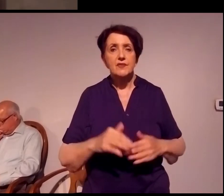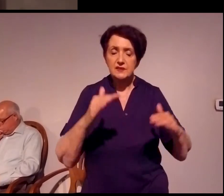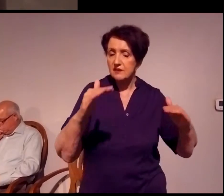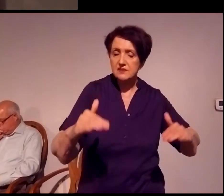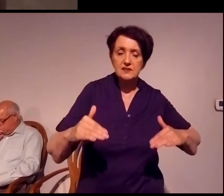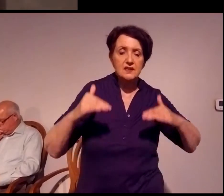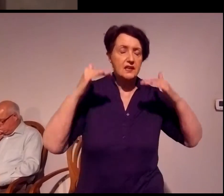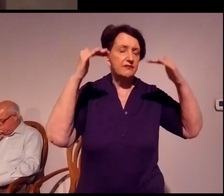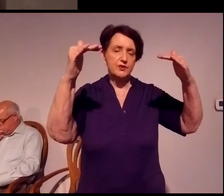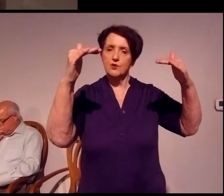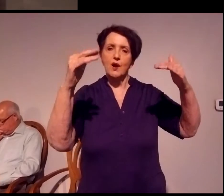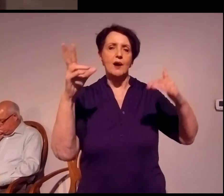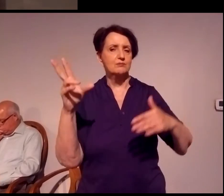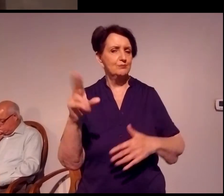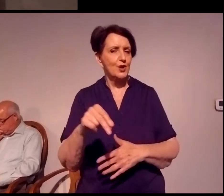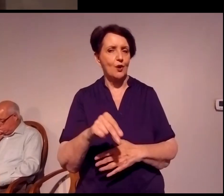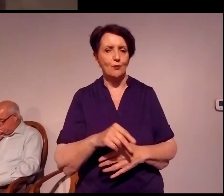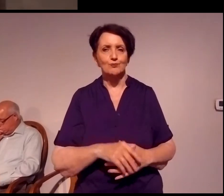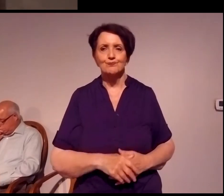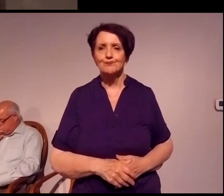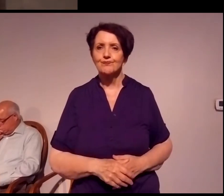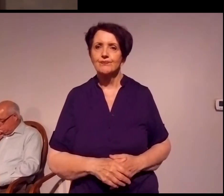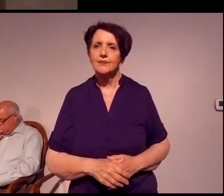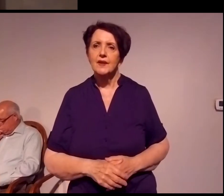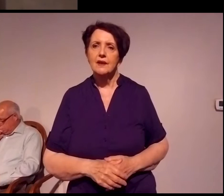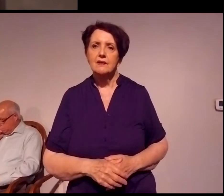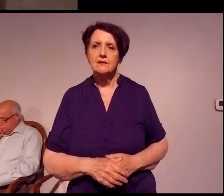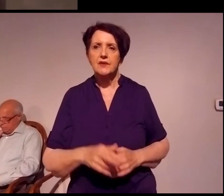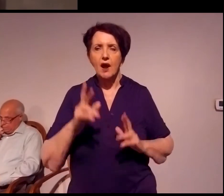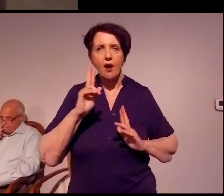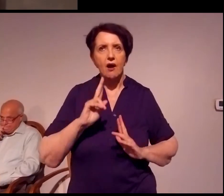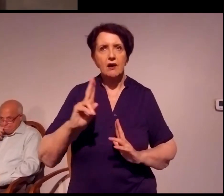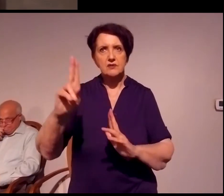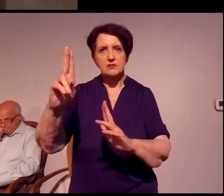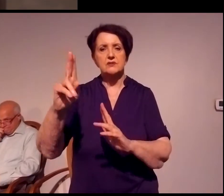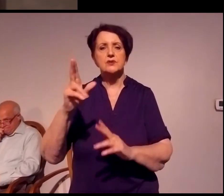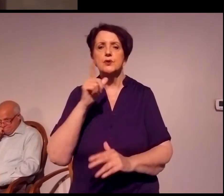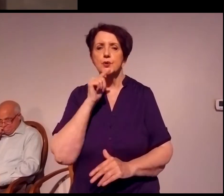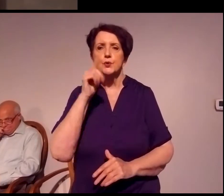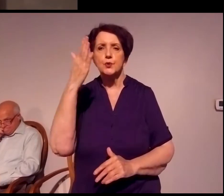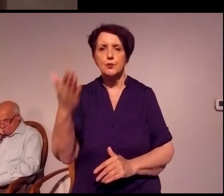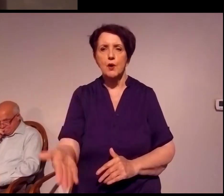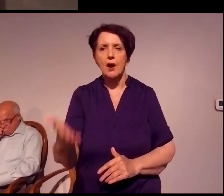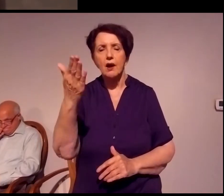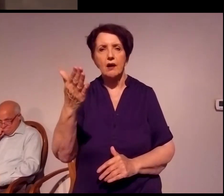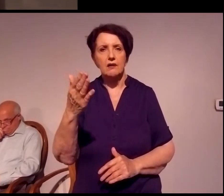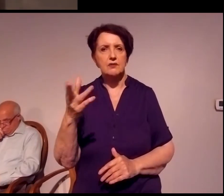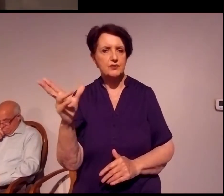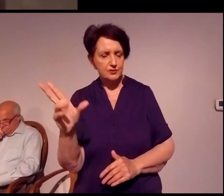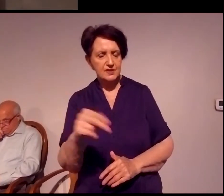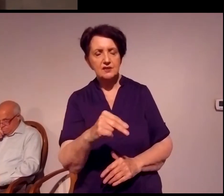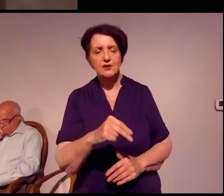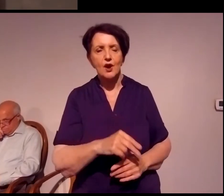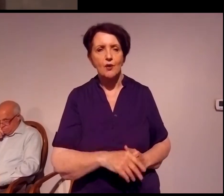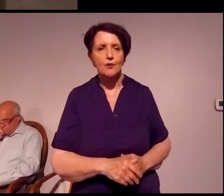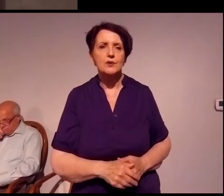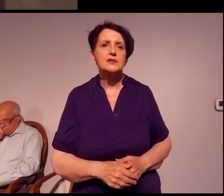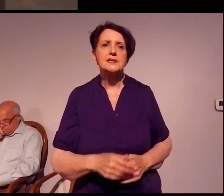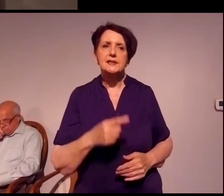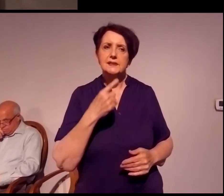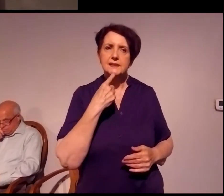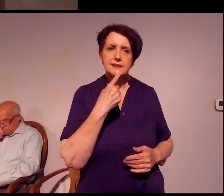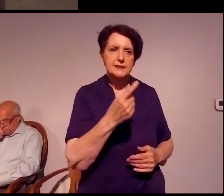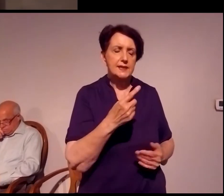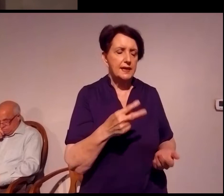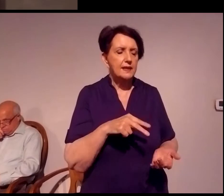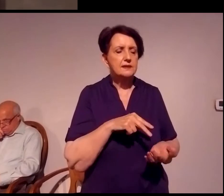up and honor who we are. Because we remember that no is a complete sentence, and we stand in the awareness that God is flowing